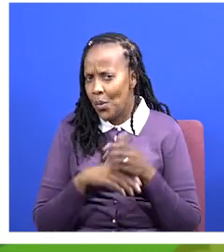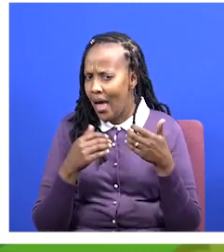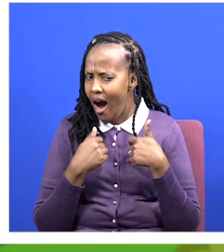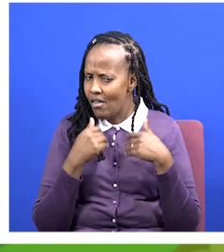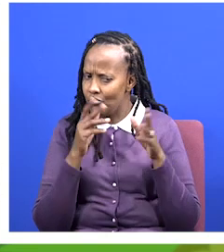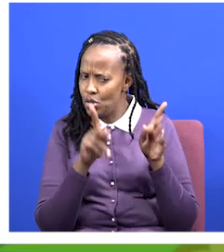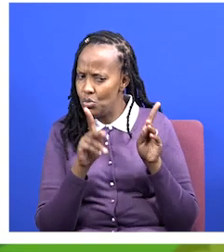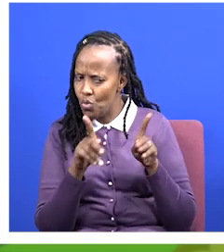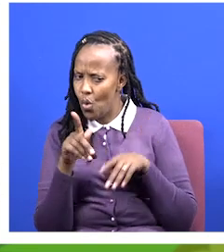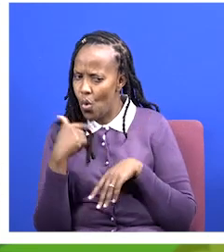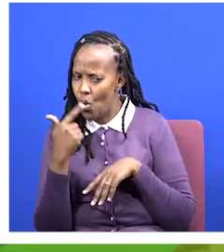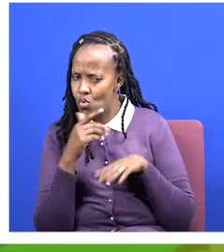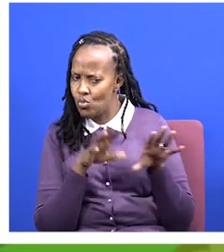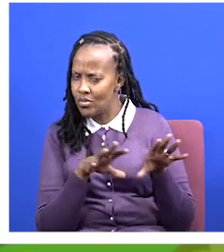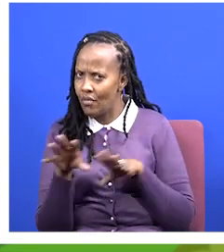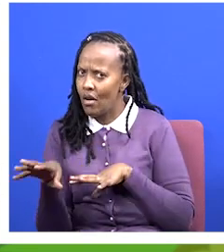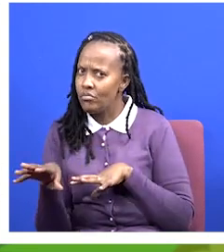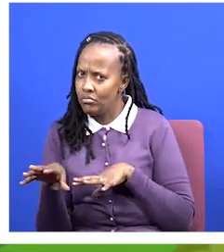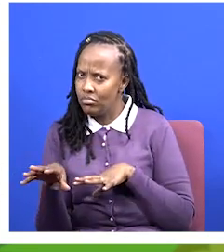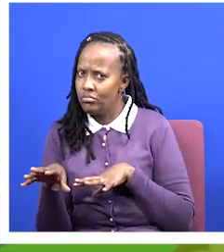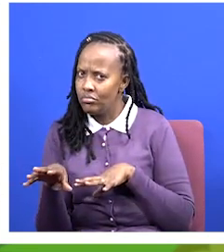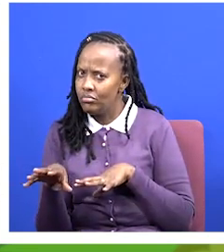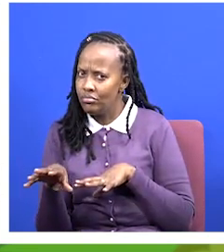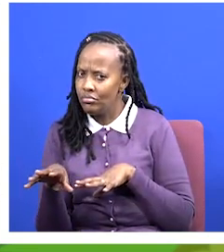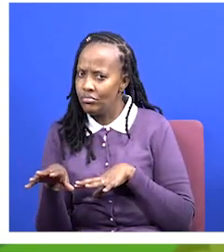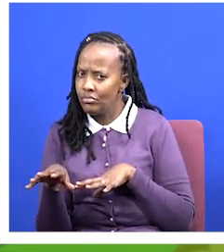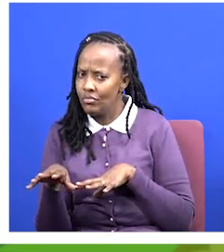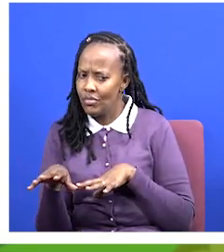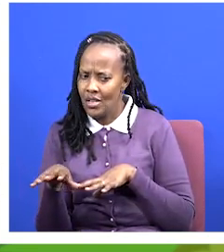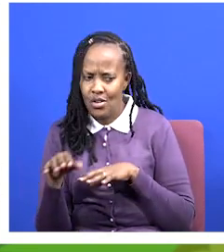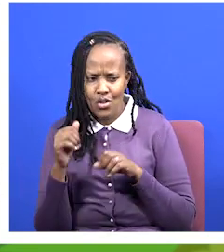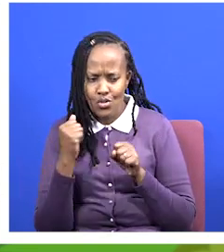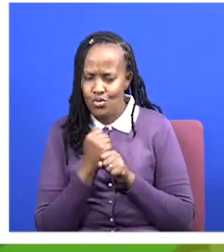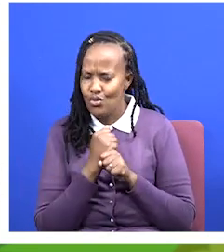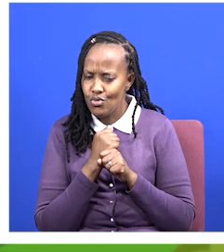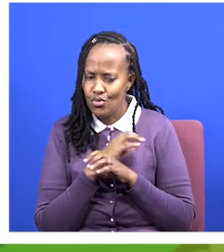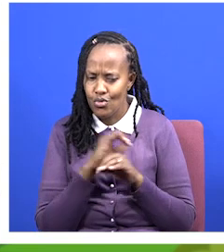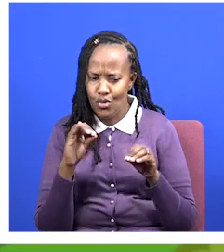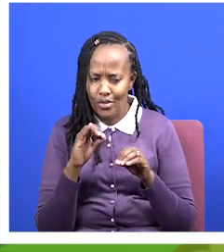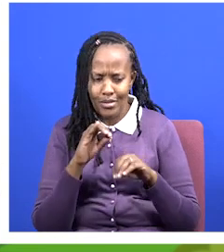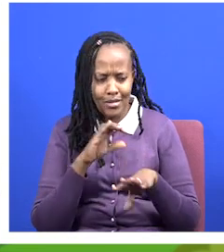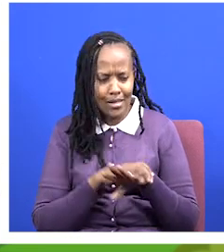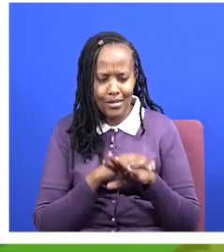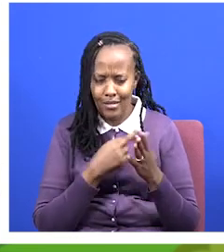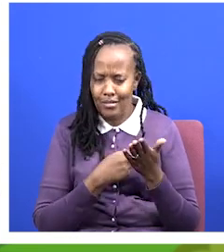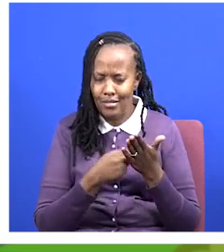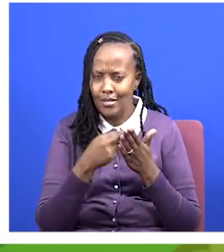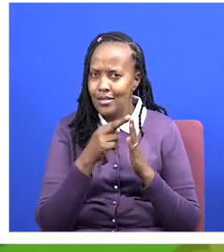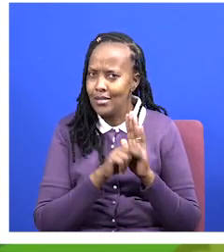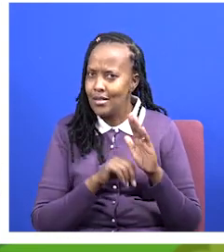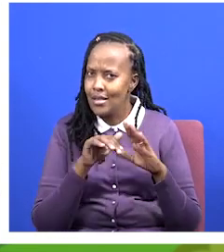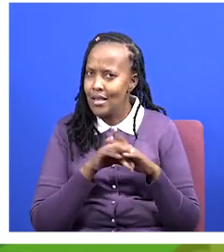There are some people who suffer. They do not get righteousness in their